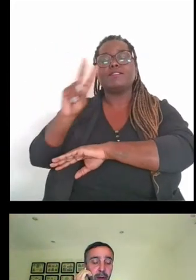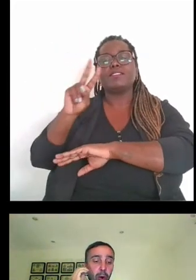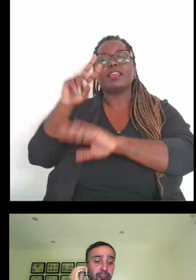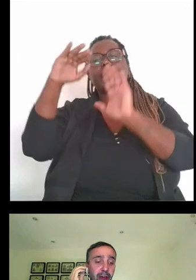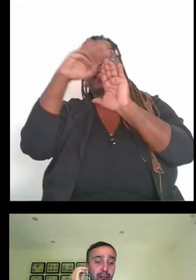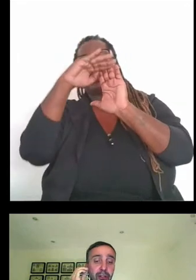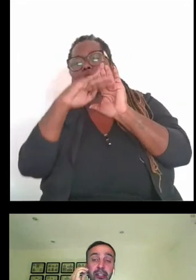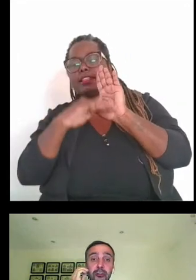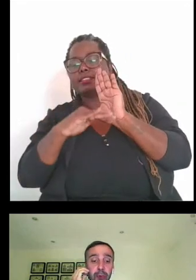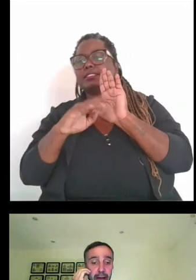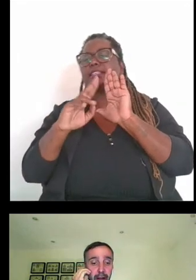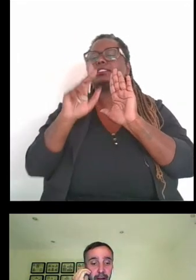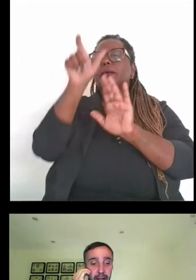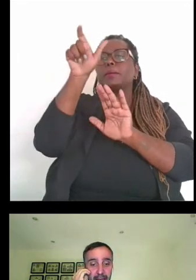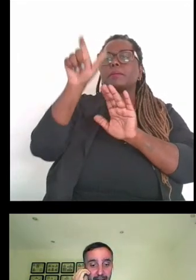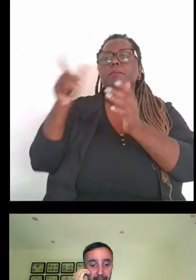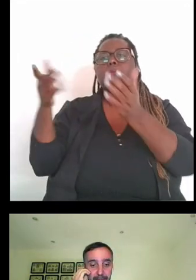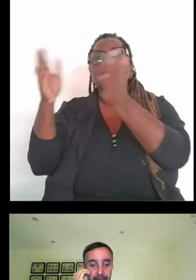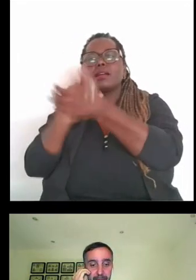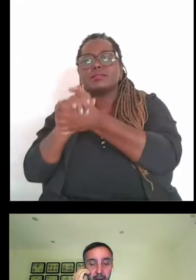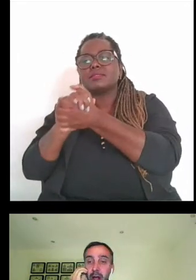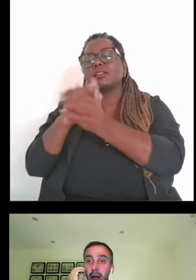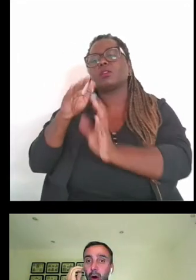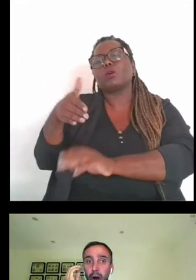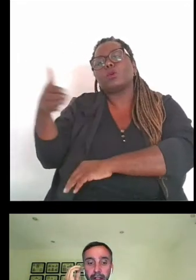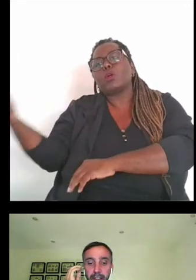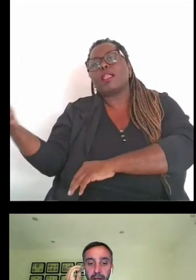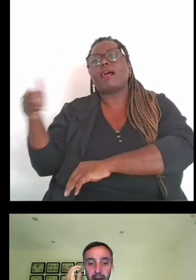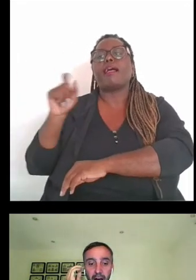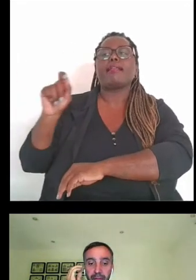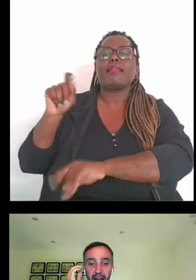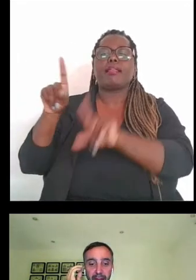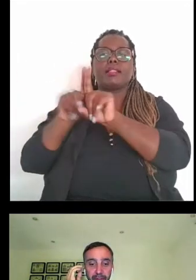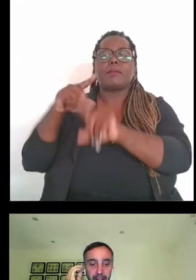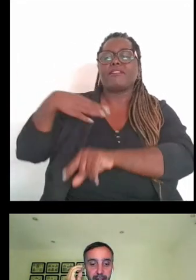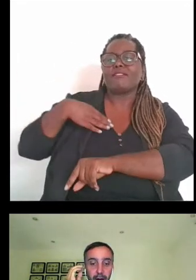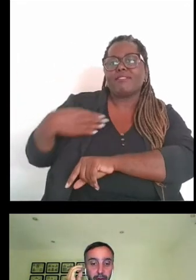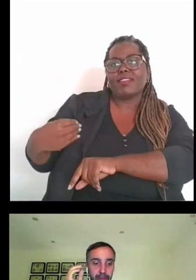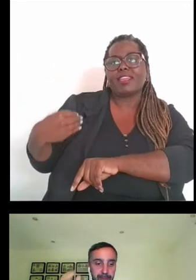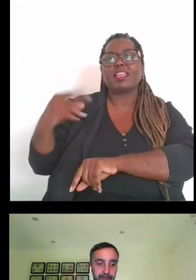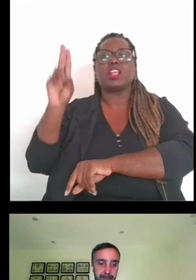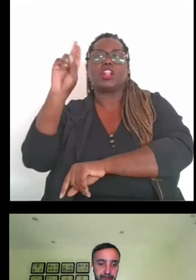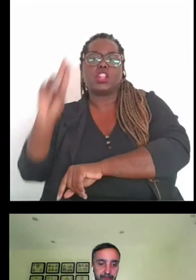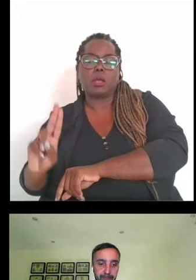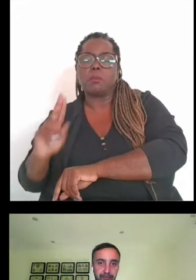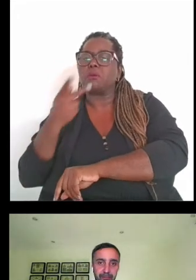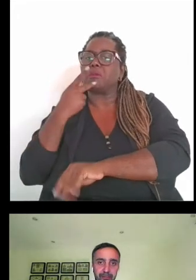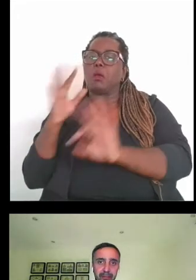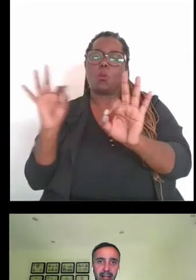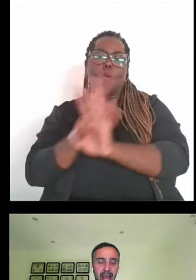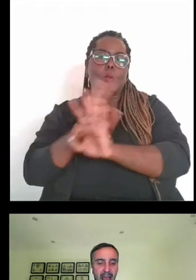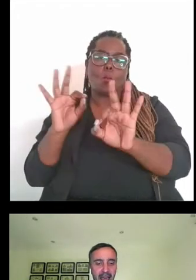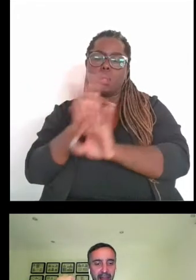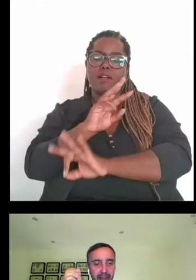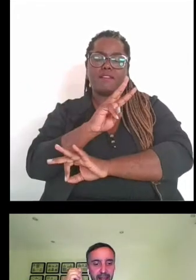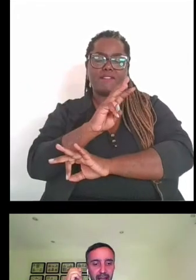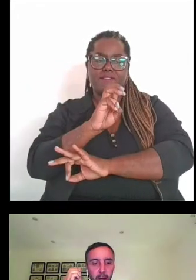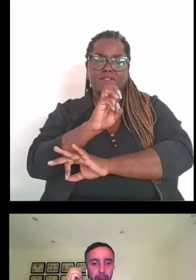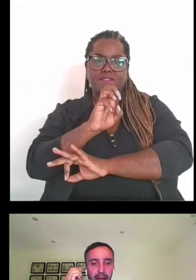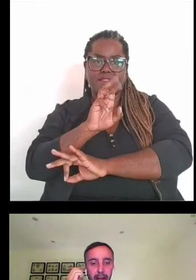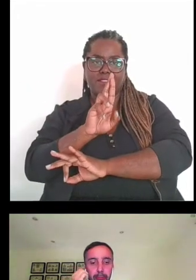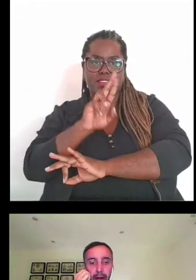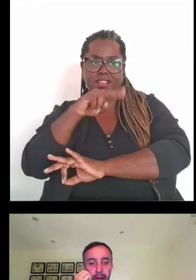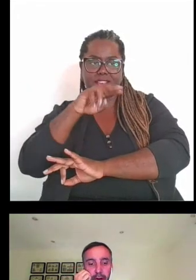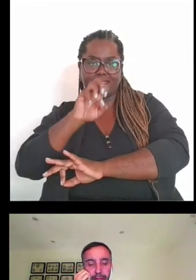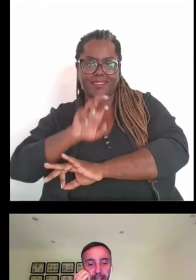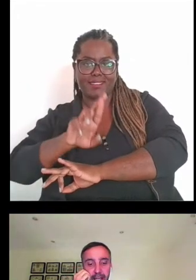no reverence whatsoever to Vena or to a love life as a whole and